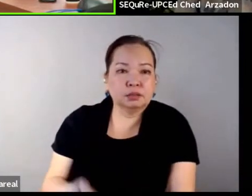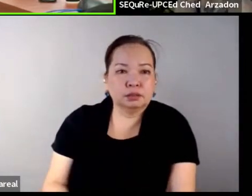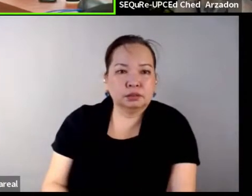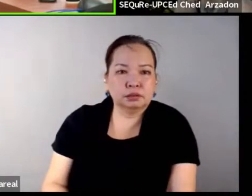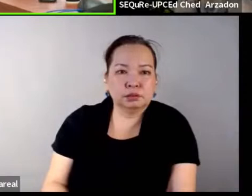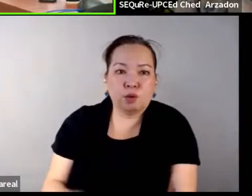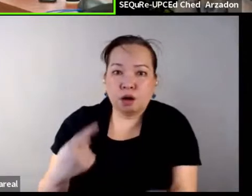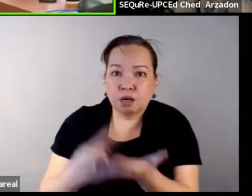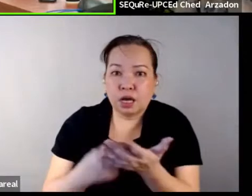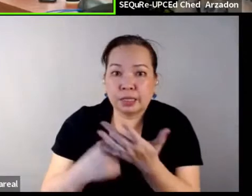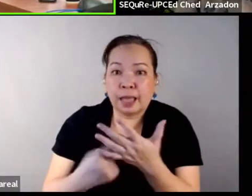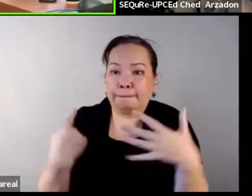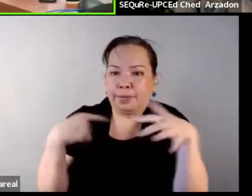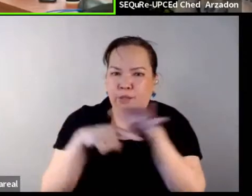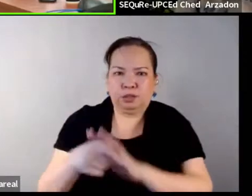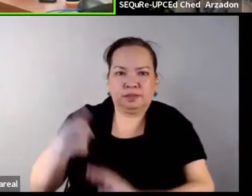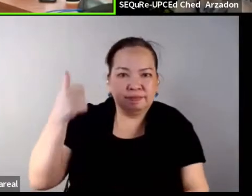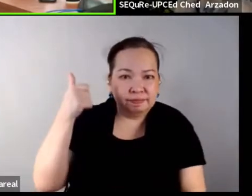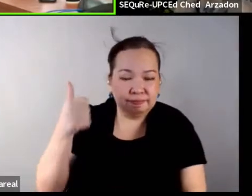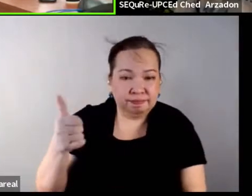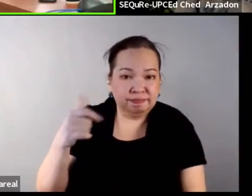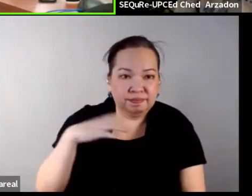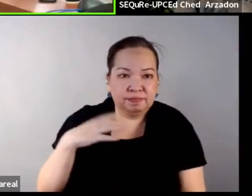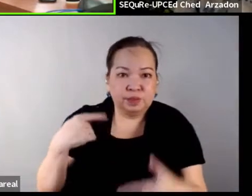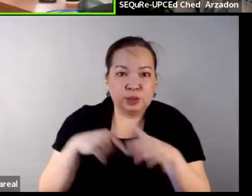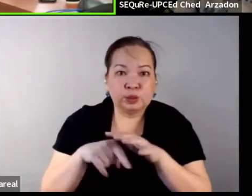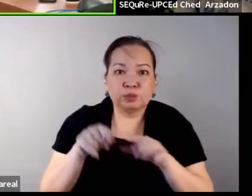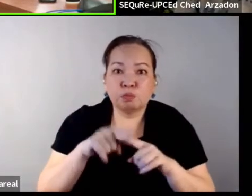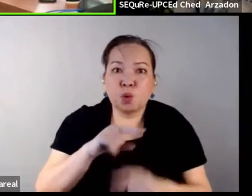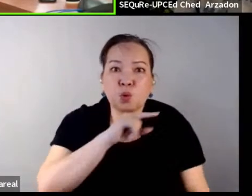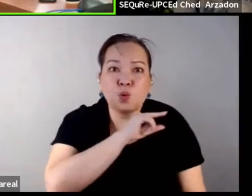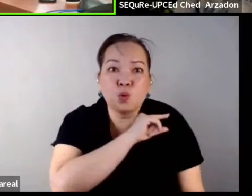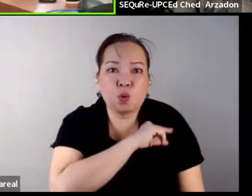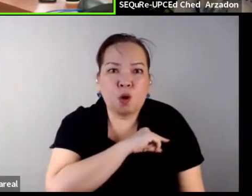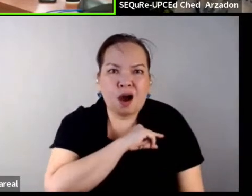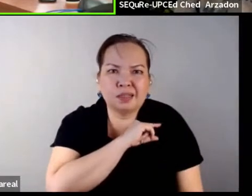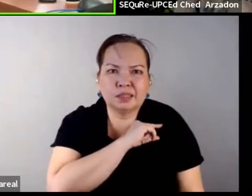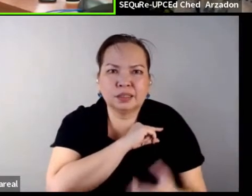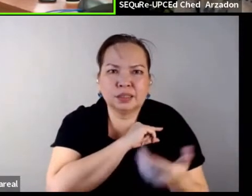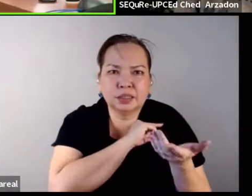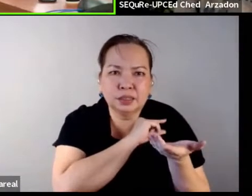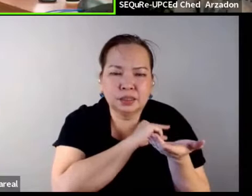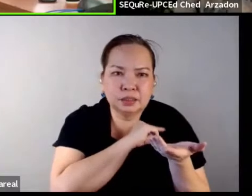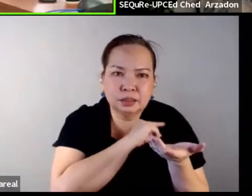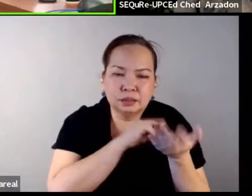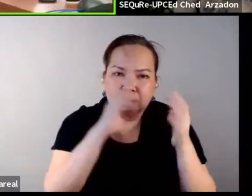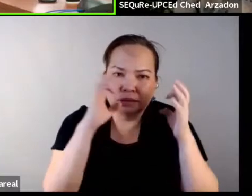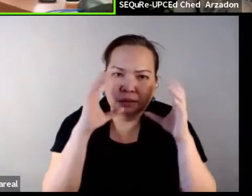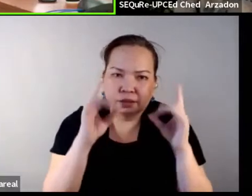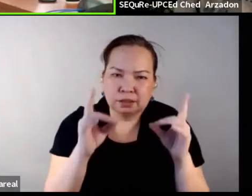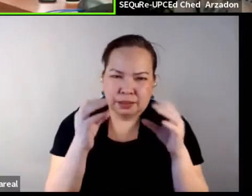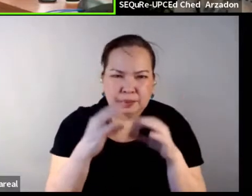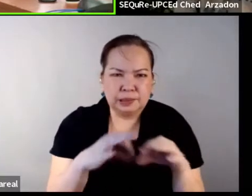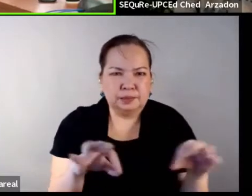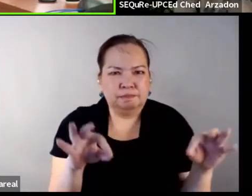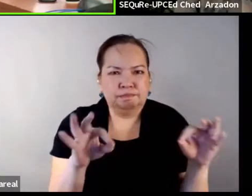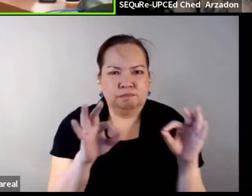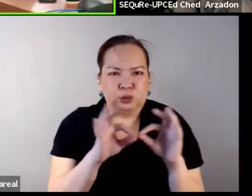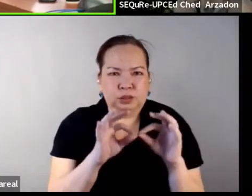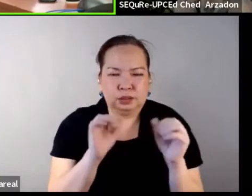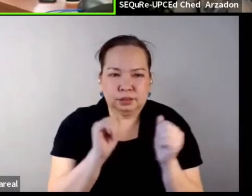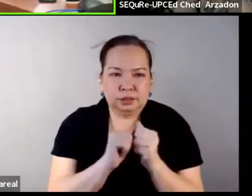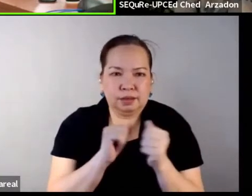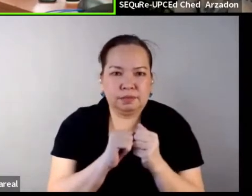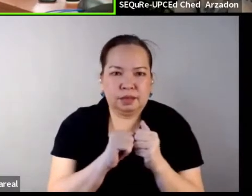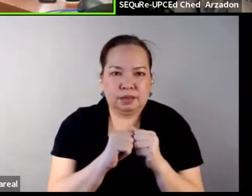pinag-usapan, inclusive, okay yan, but importante yung kalidad ng edukasyon. Yun ang importante, hindi